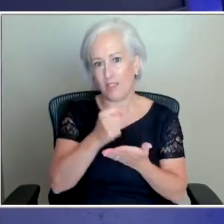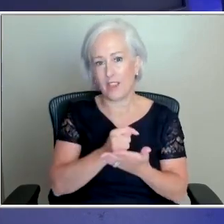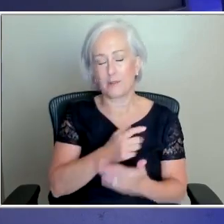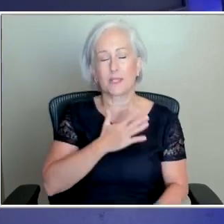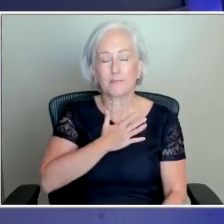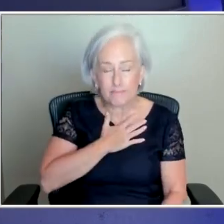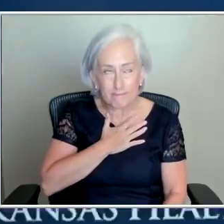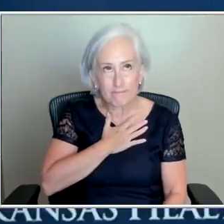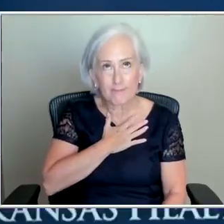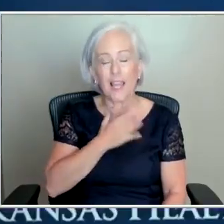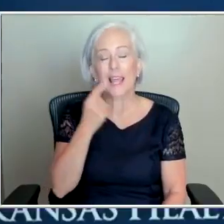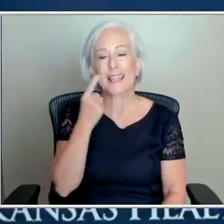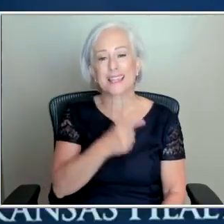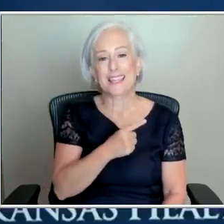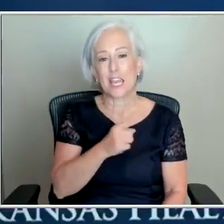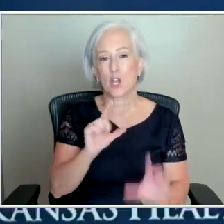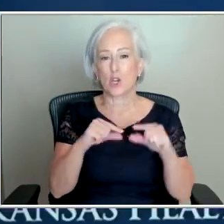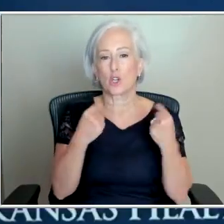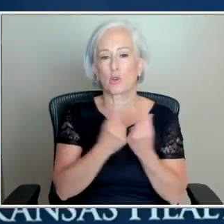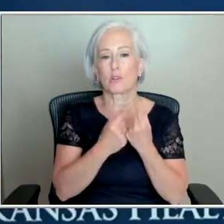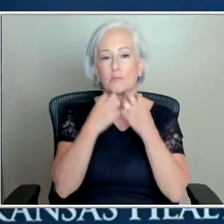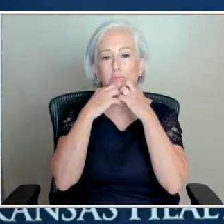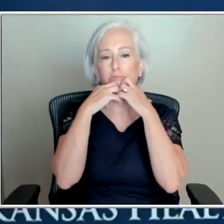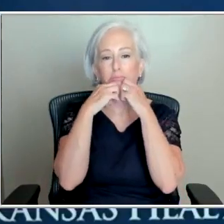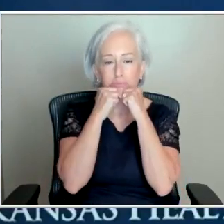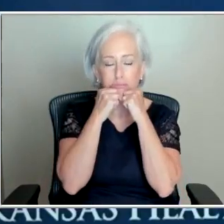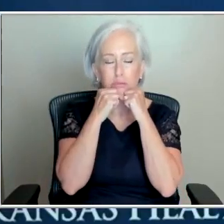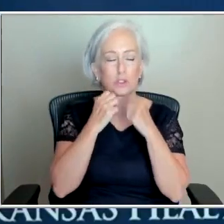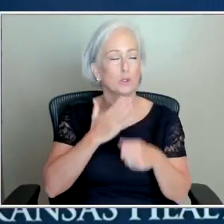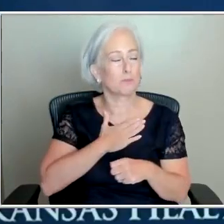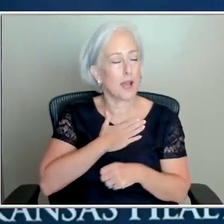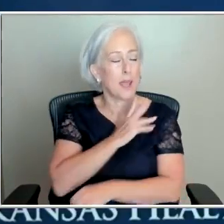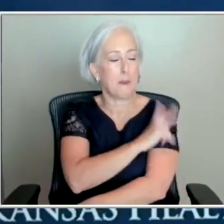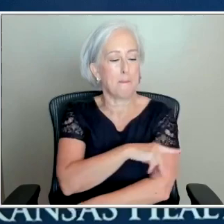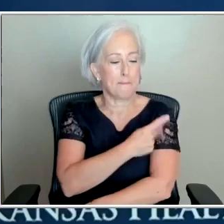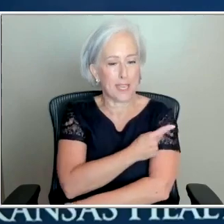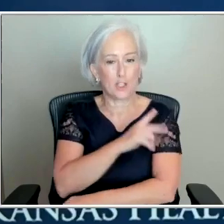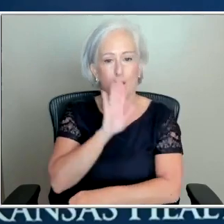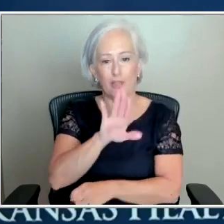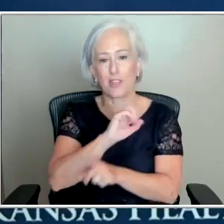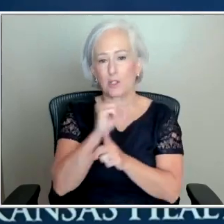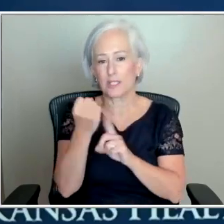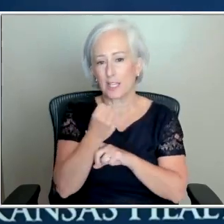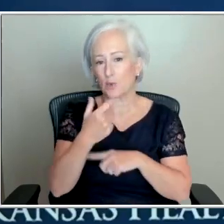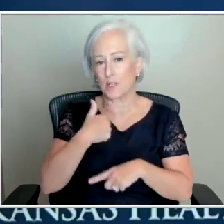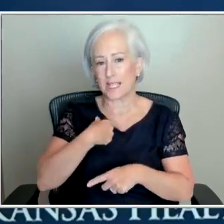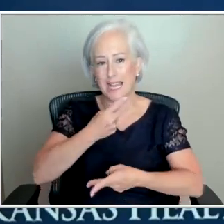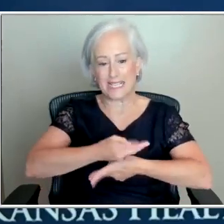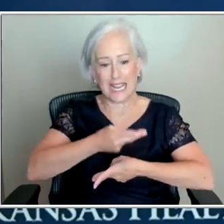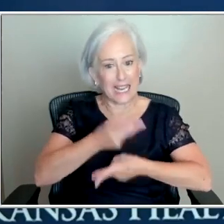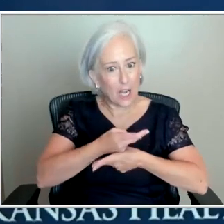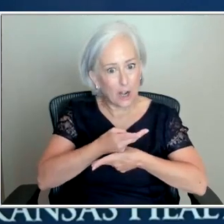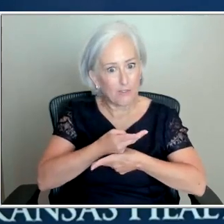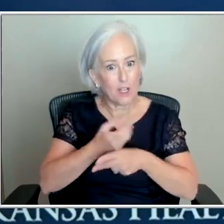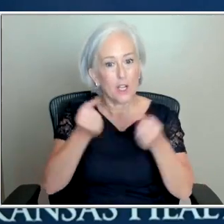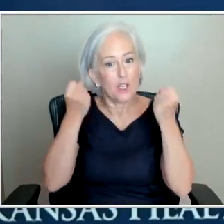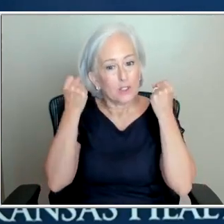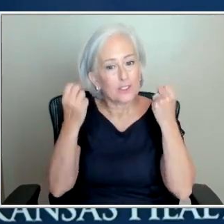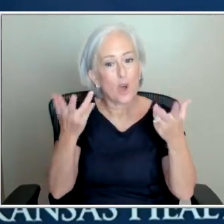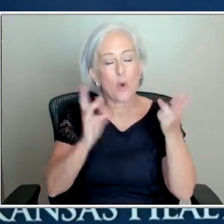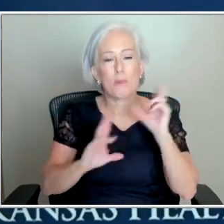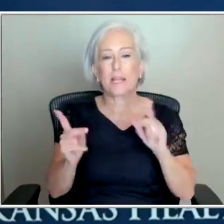is invaluable to my patients and the conditions that I treat. I mean, so many people get so much